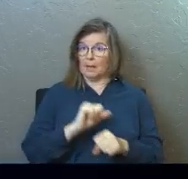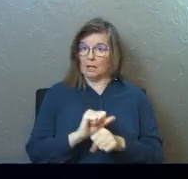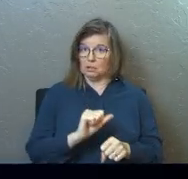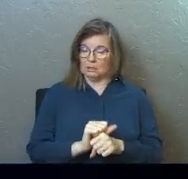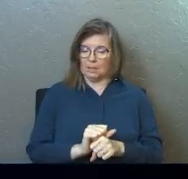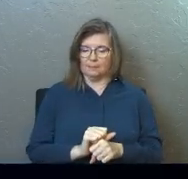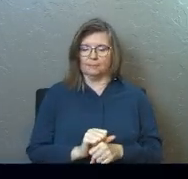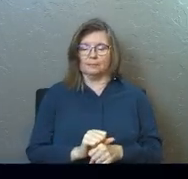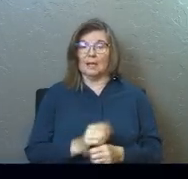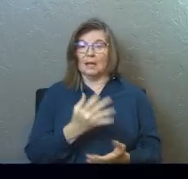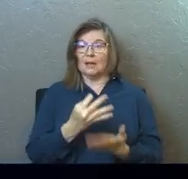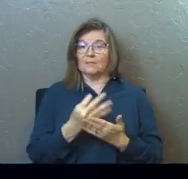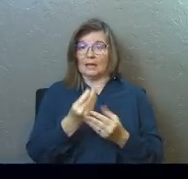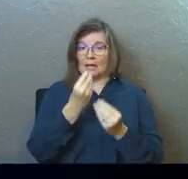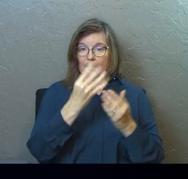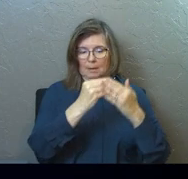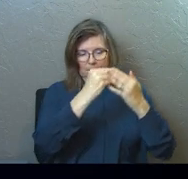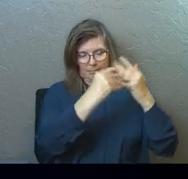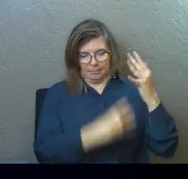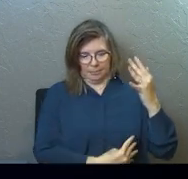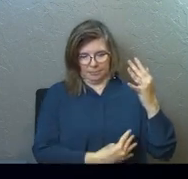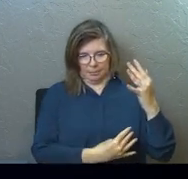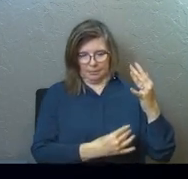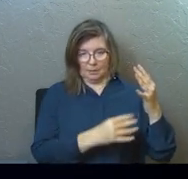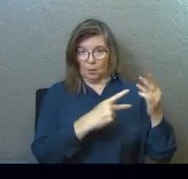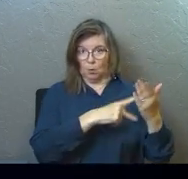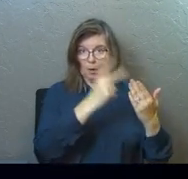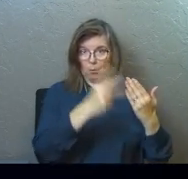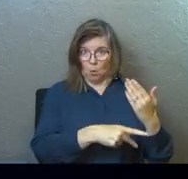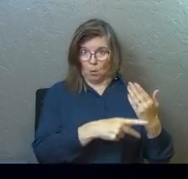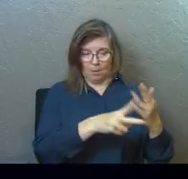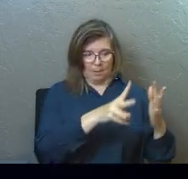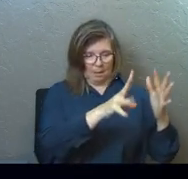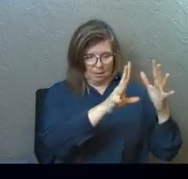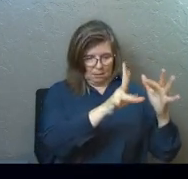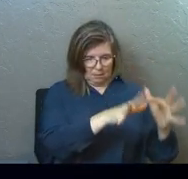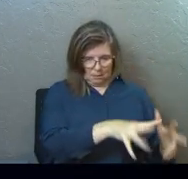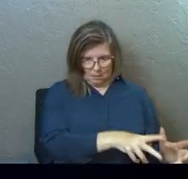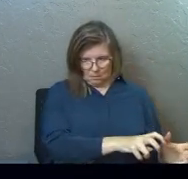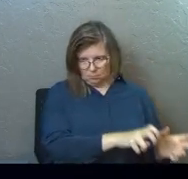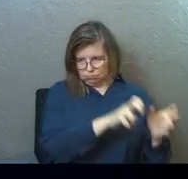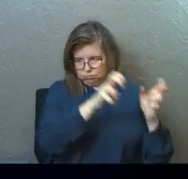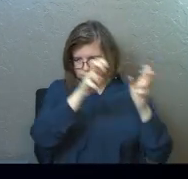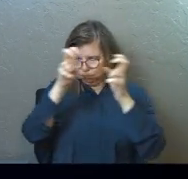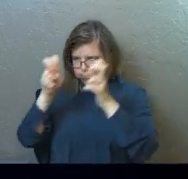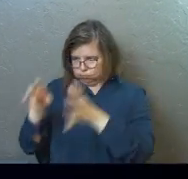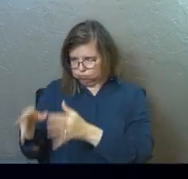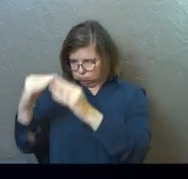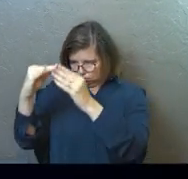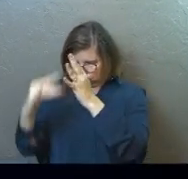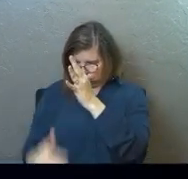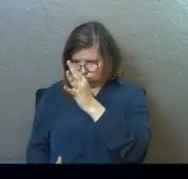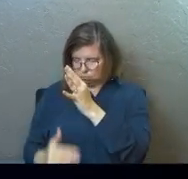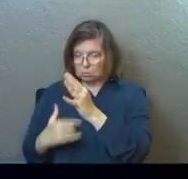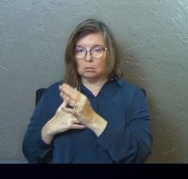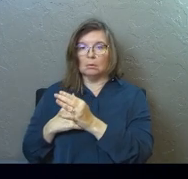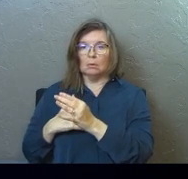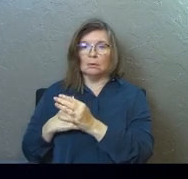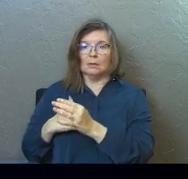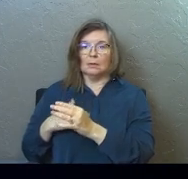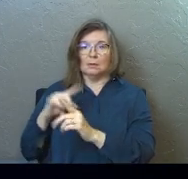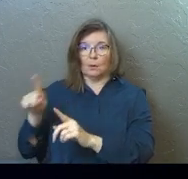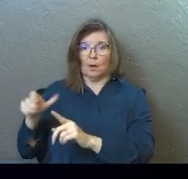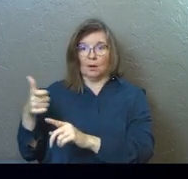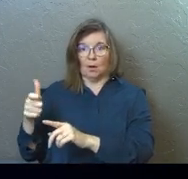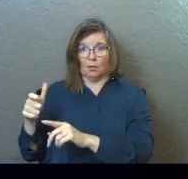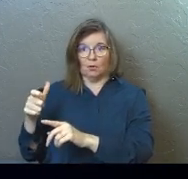move some financial information from point A to point B. And I had to come in at midnight, and it was my job, and do it. And it's